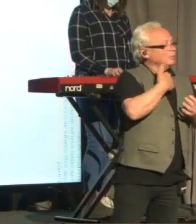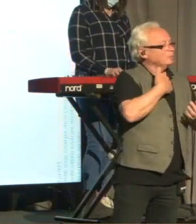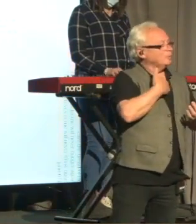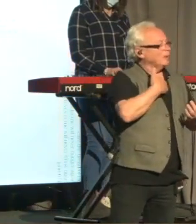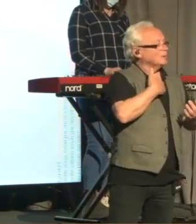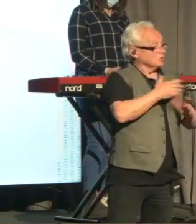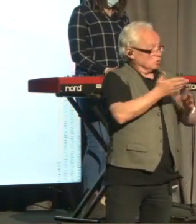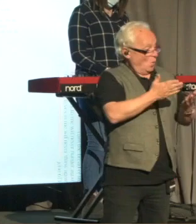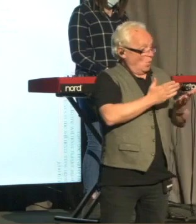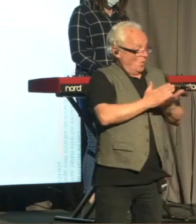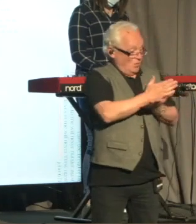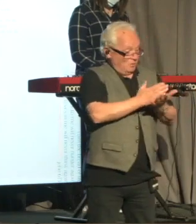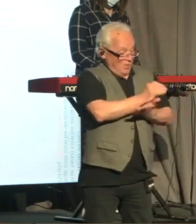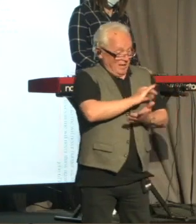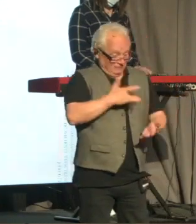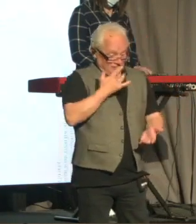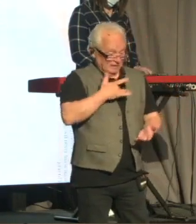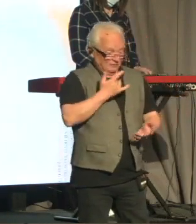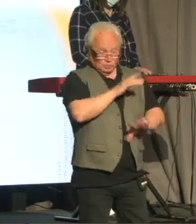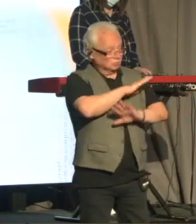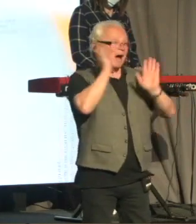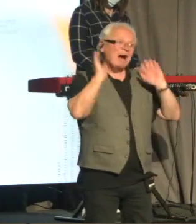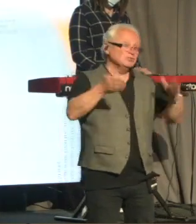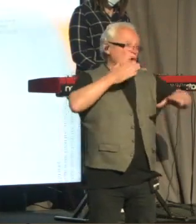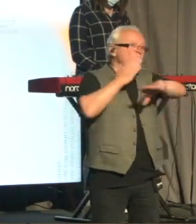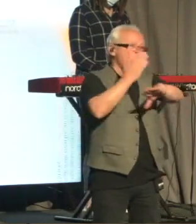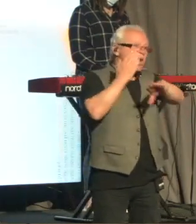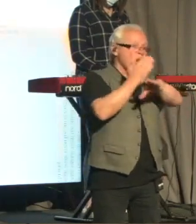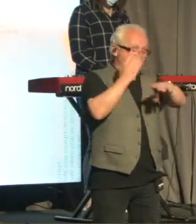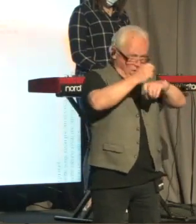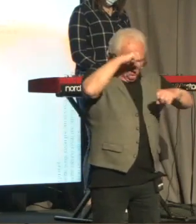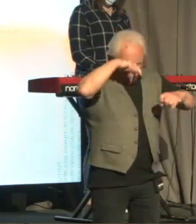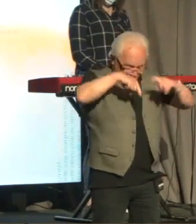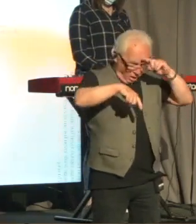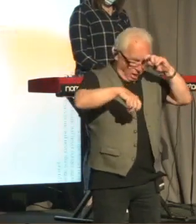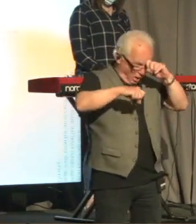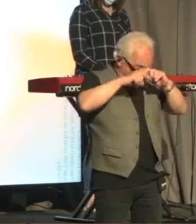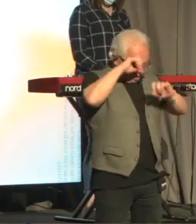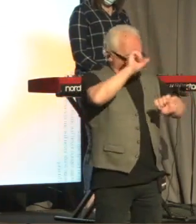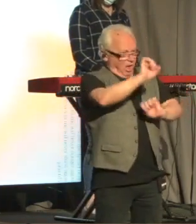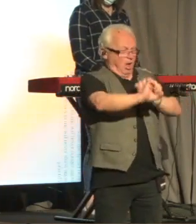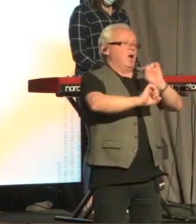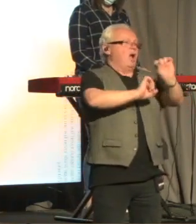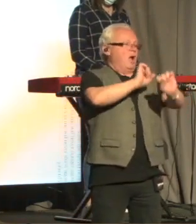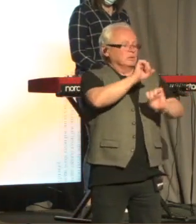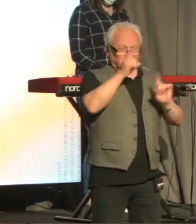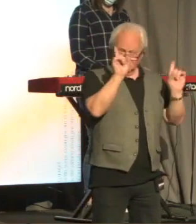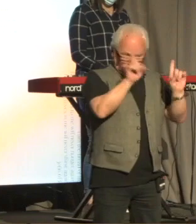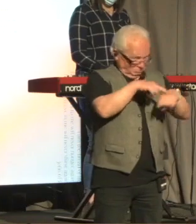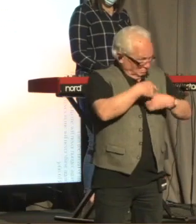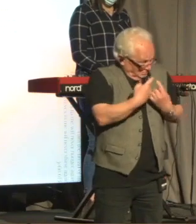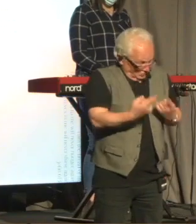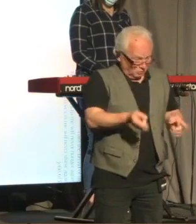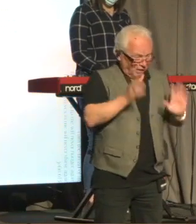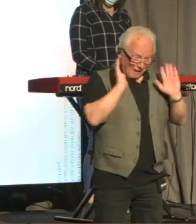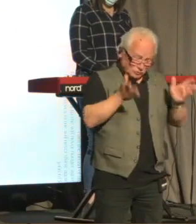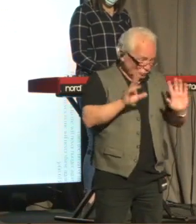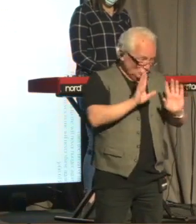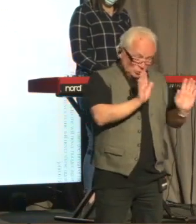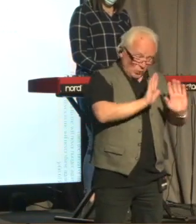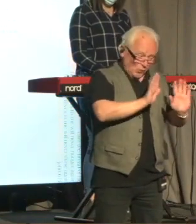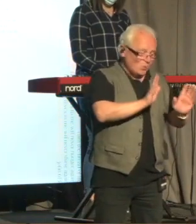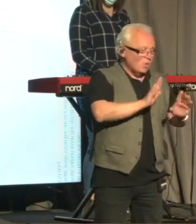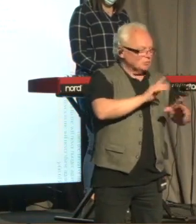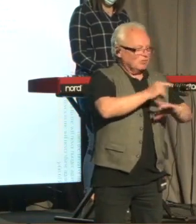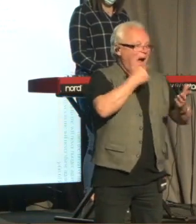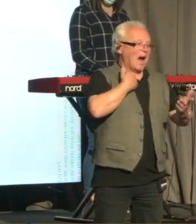life, you don't have to earn it. You don't have to strive for it. You don't have to work for it. You don't have to